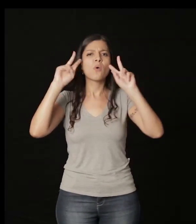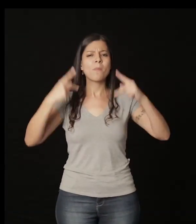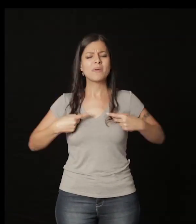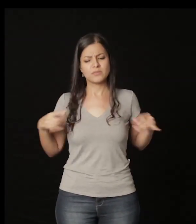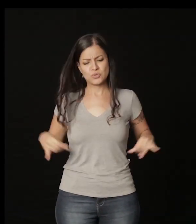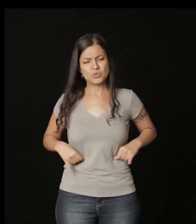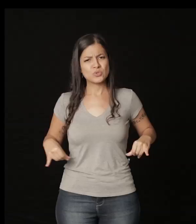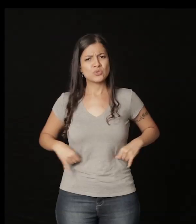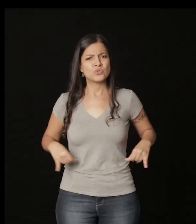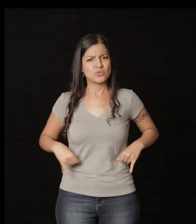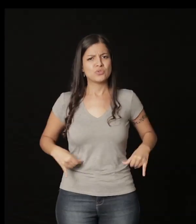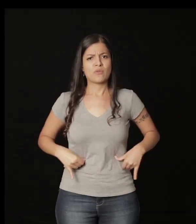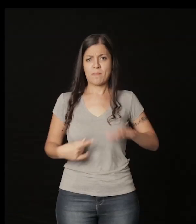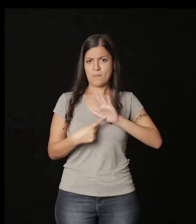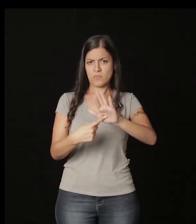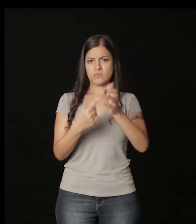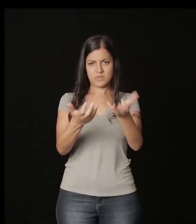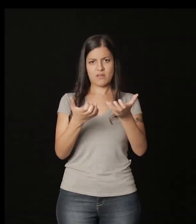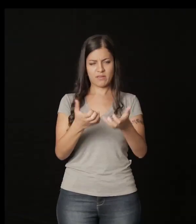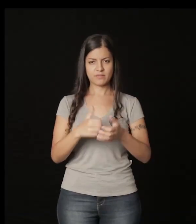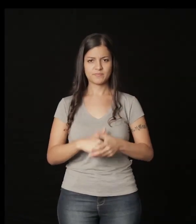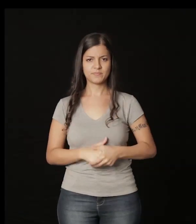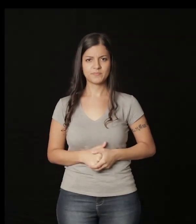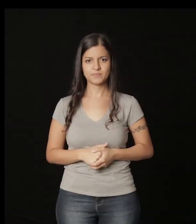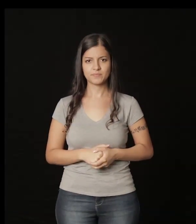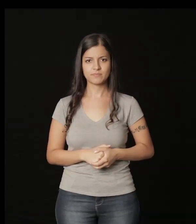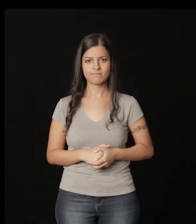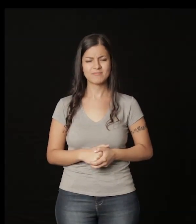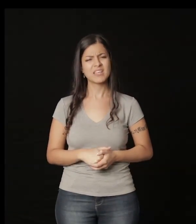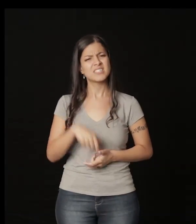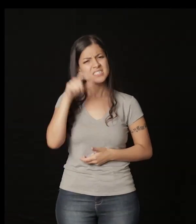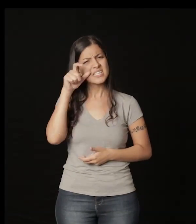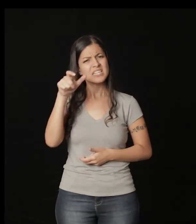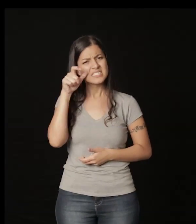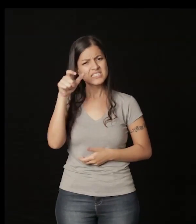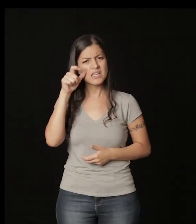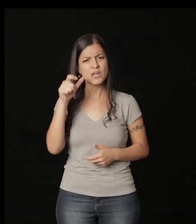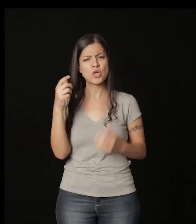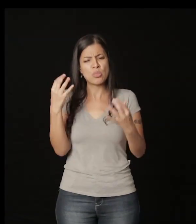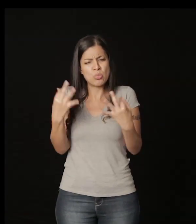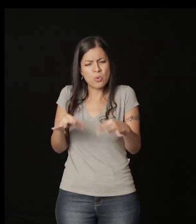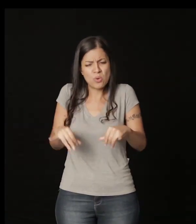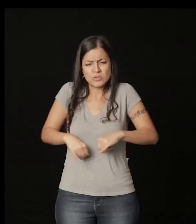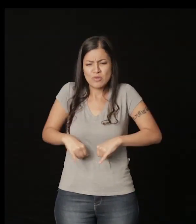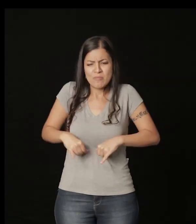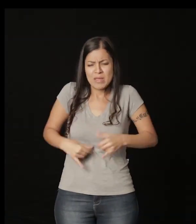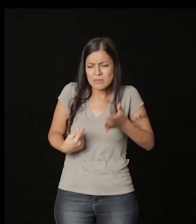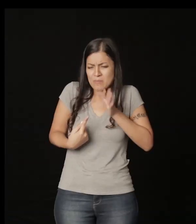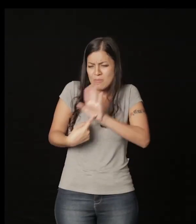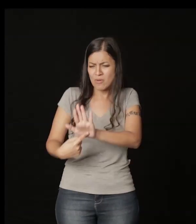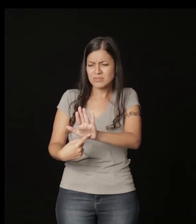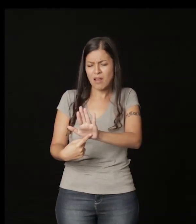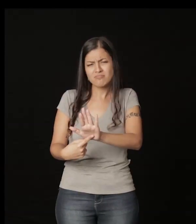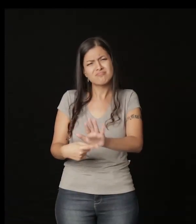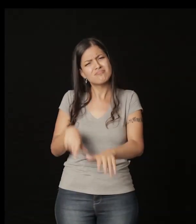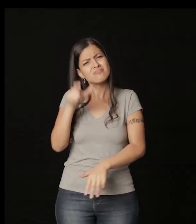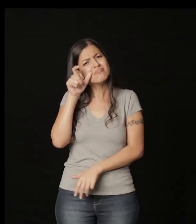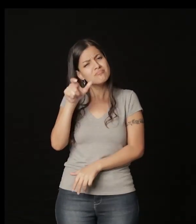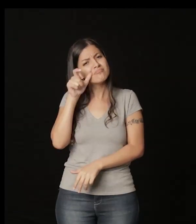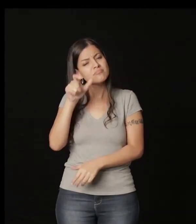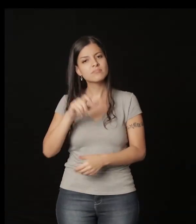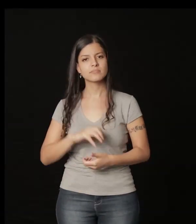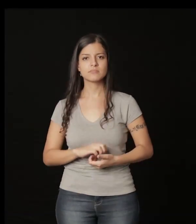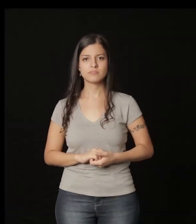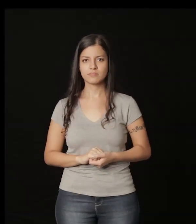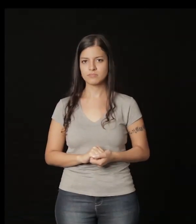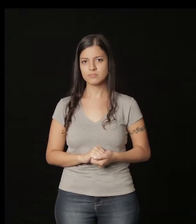suffering. And it was interesting to us the possibility of depicting pain, human pain, but for